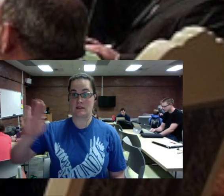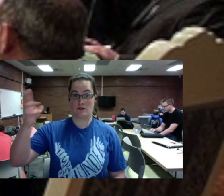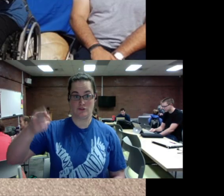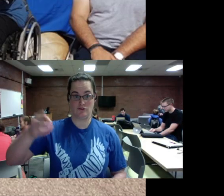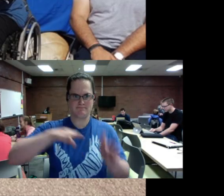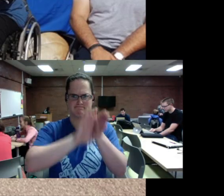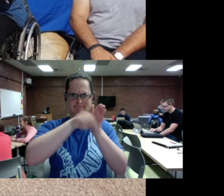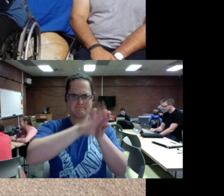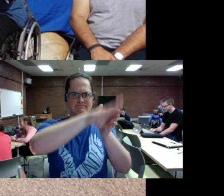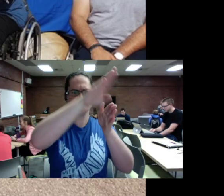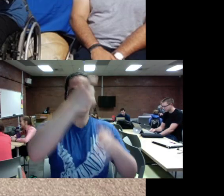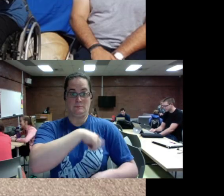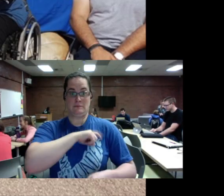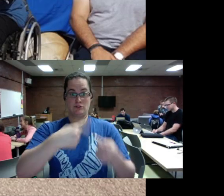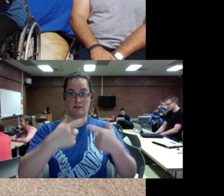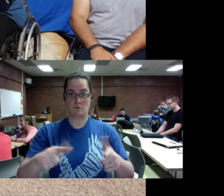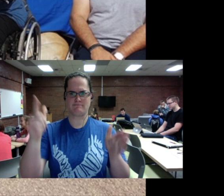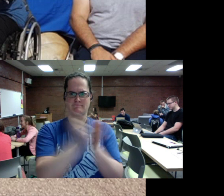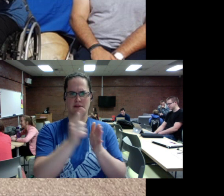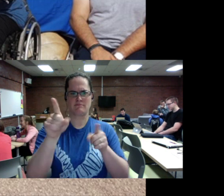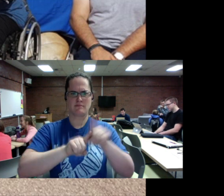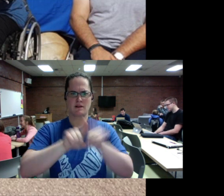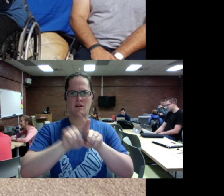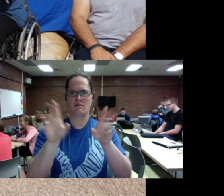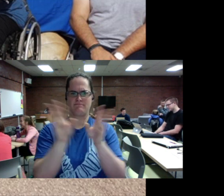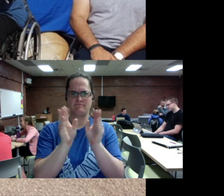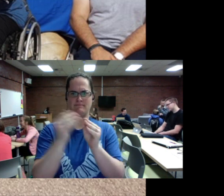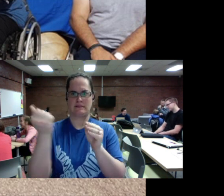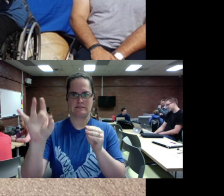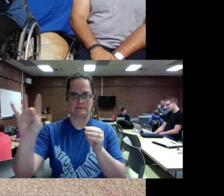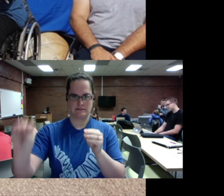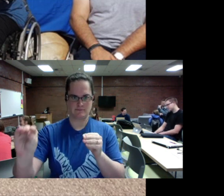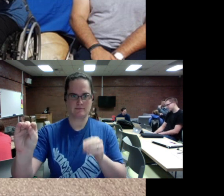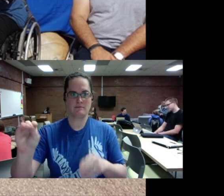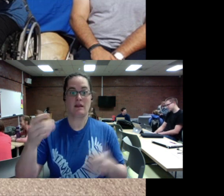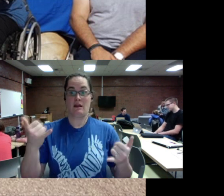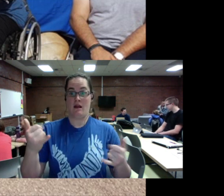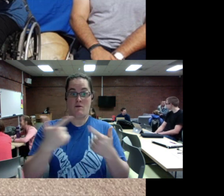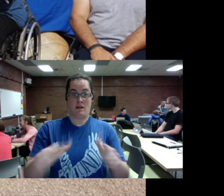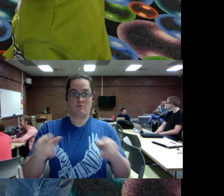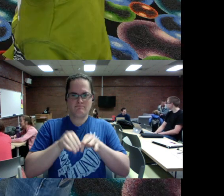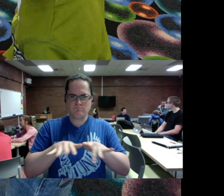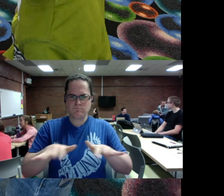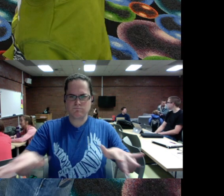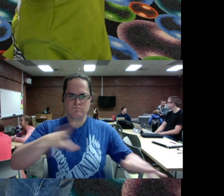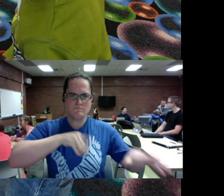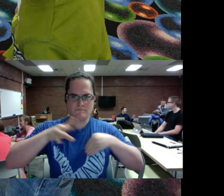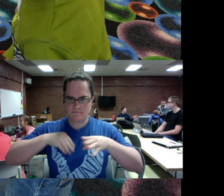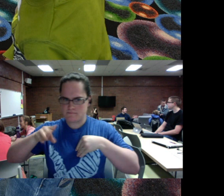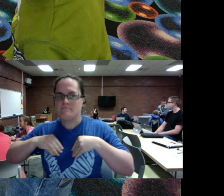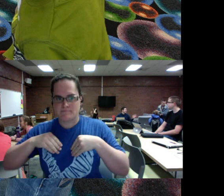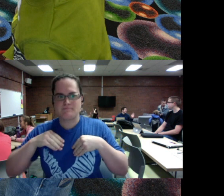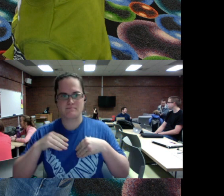After many ups and downs, with Spanish Sign Language being banned in classrooms after the Milan Congress of 1880, the language is becoming more widespread